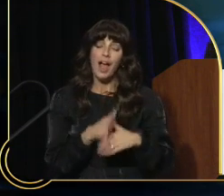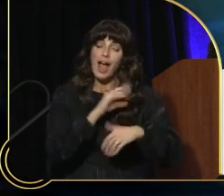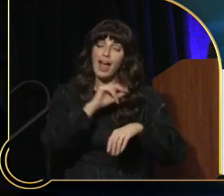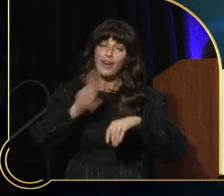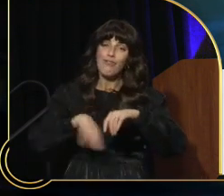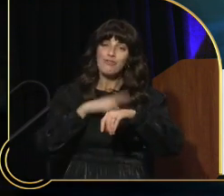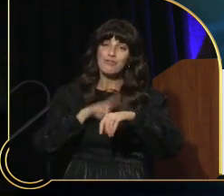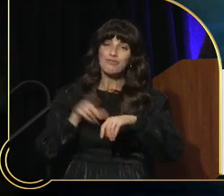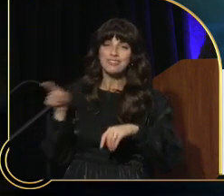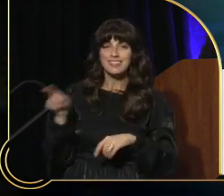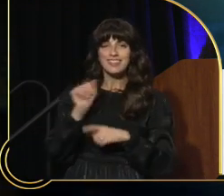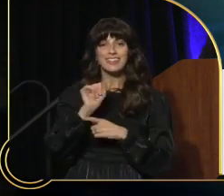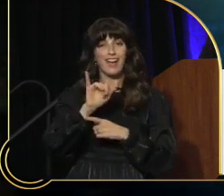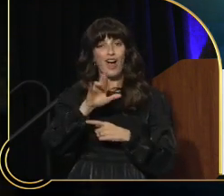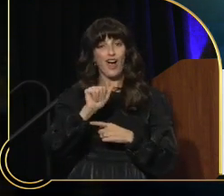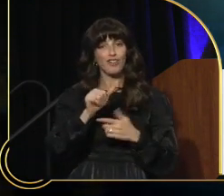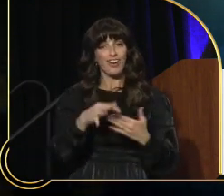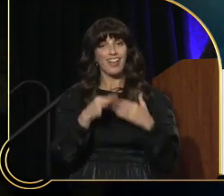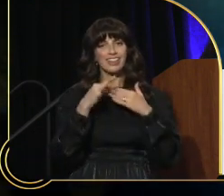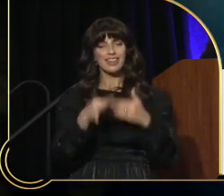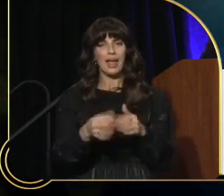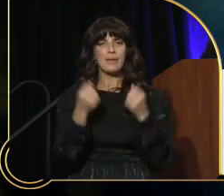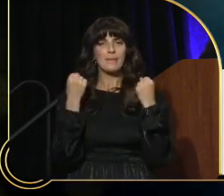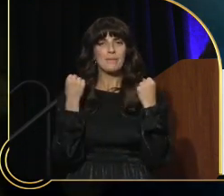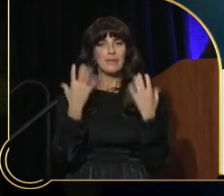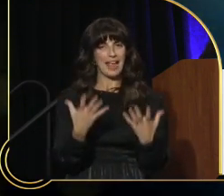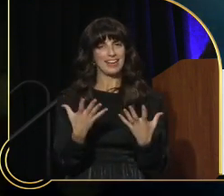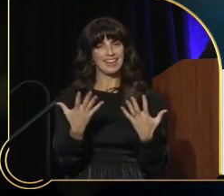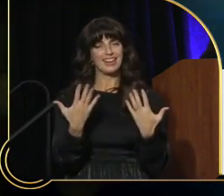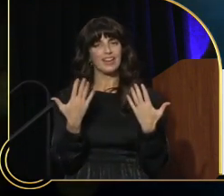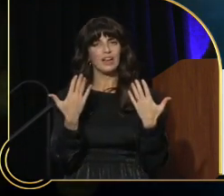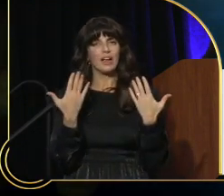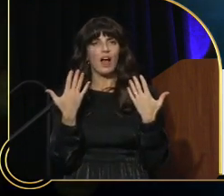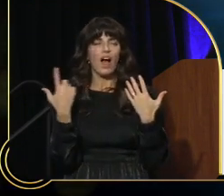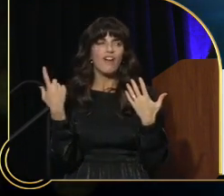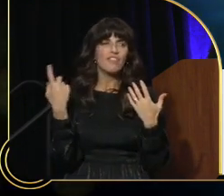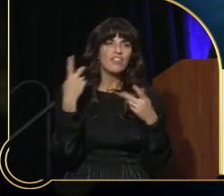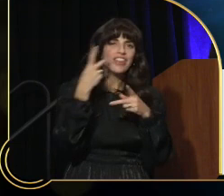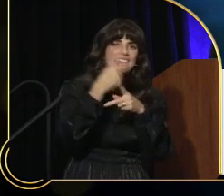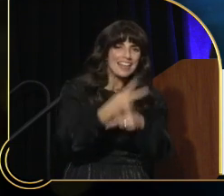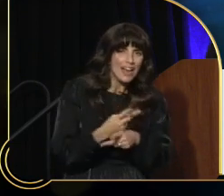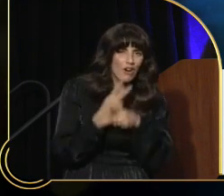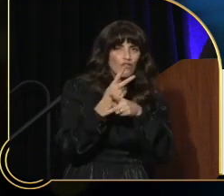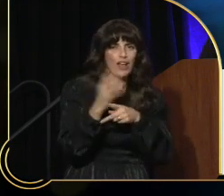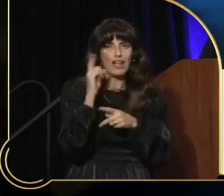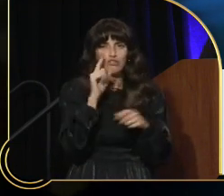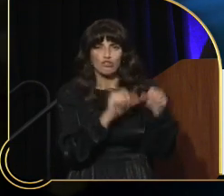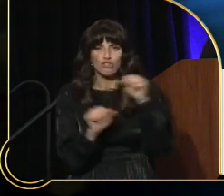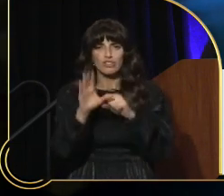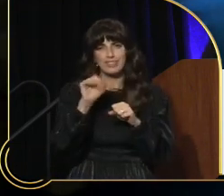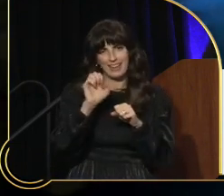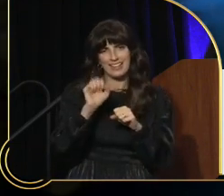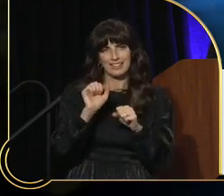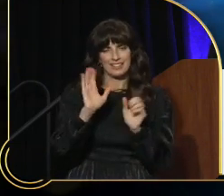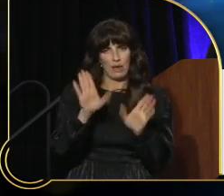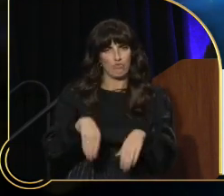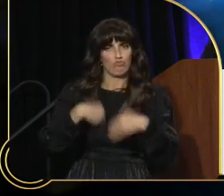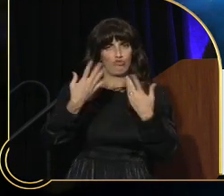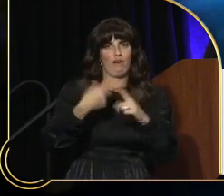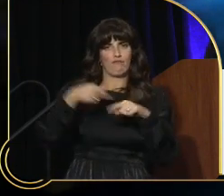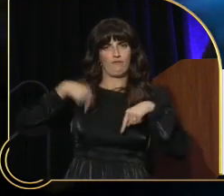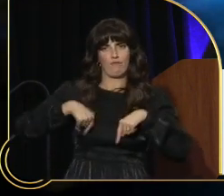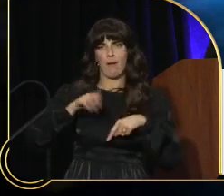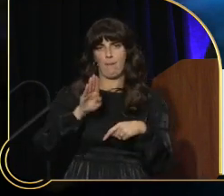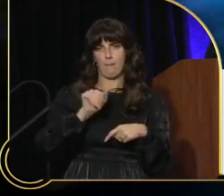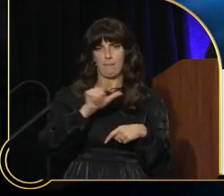Ira, many of the always careful and strategic cases brought by the Bazelon Center to advance